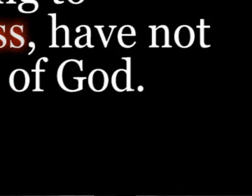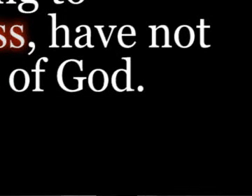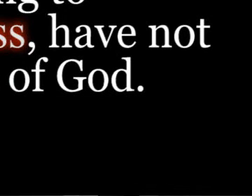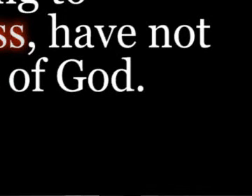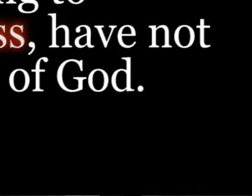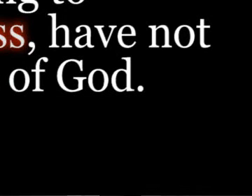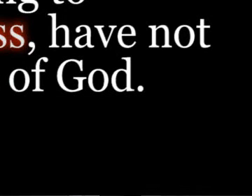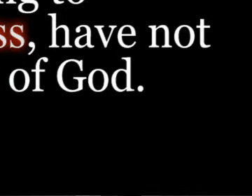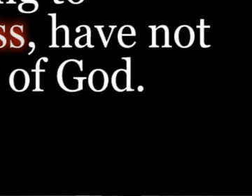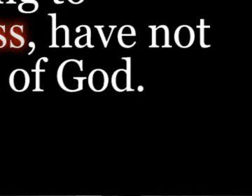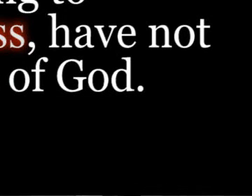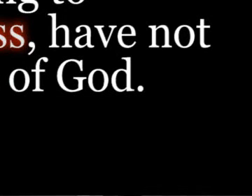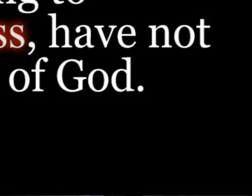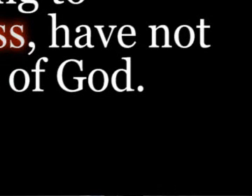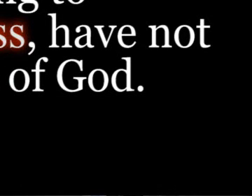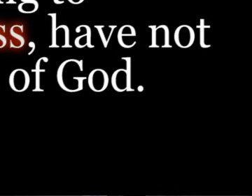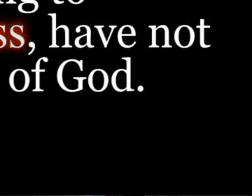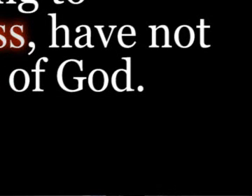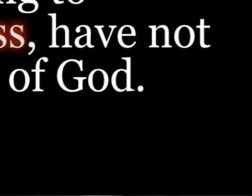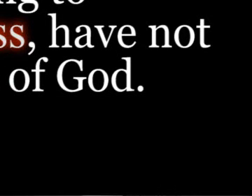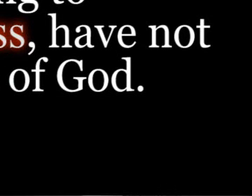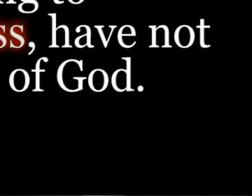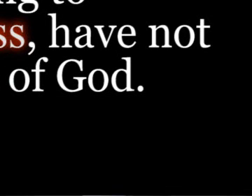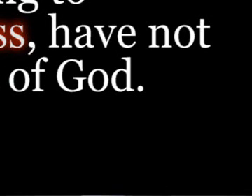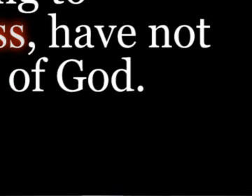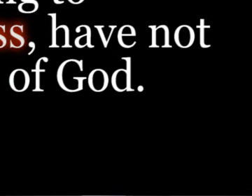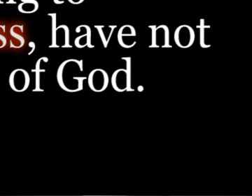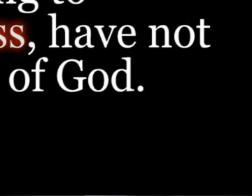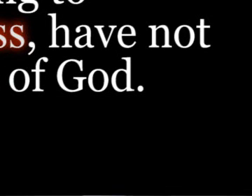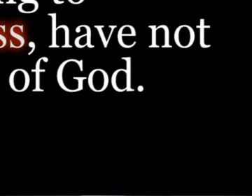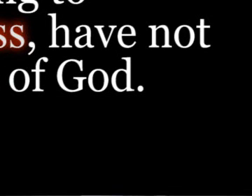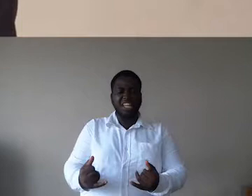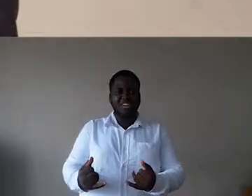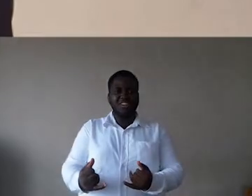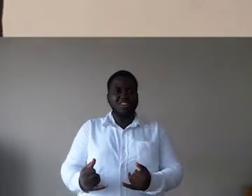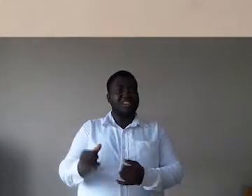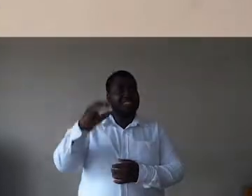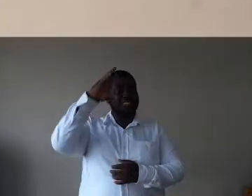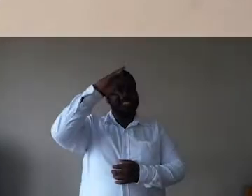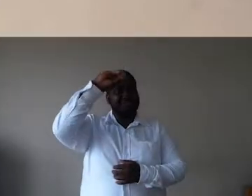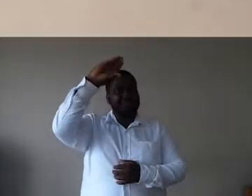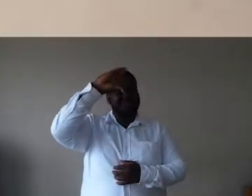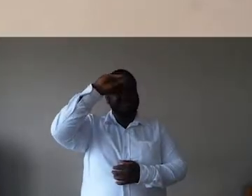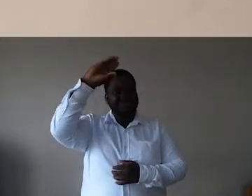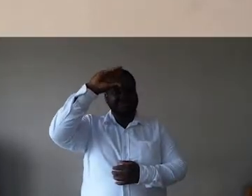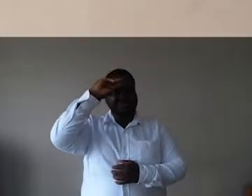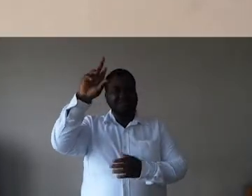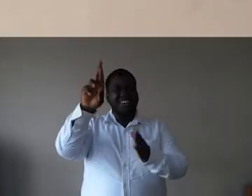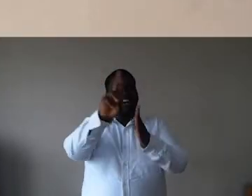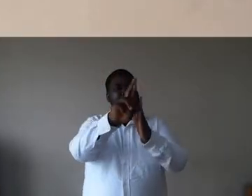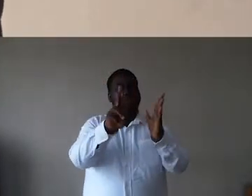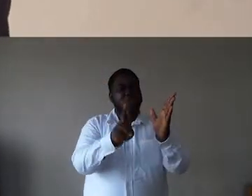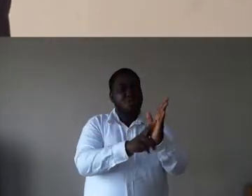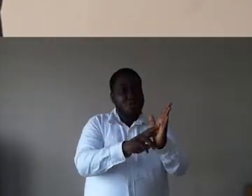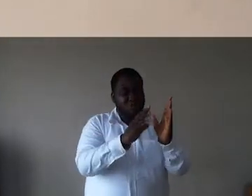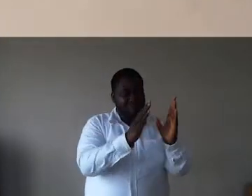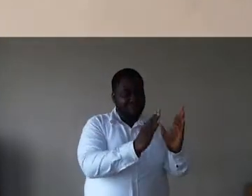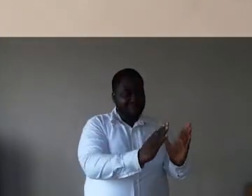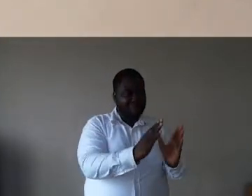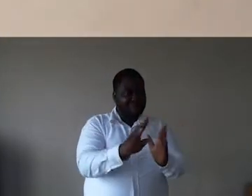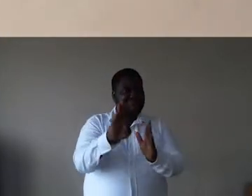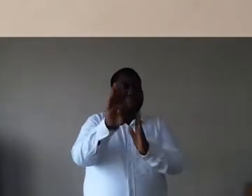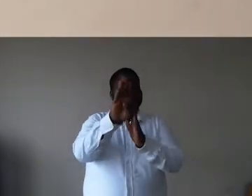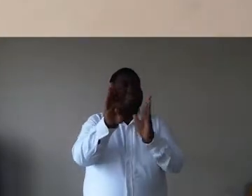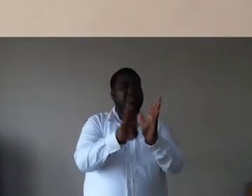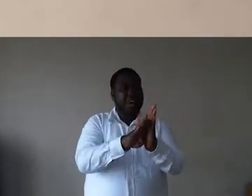reading. Have not submitted to the righteousness of God. My beloved brethren, as you watch us,